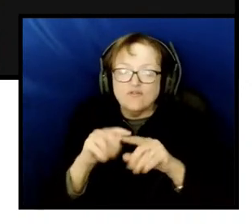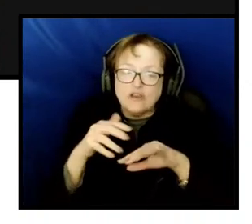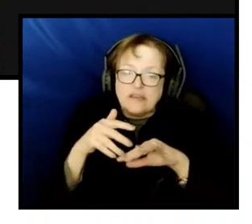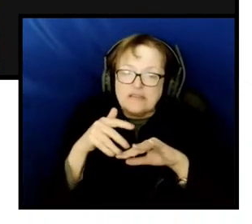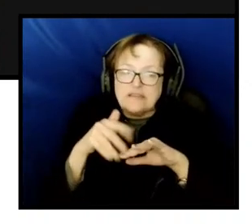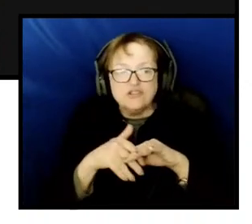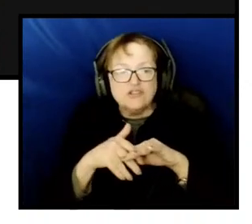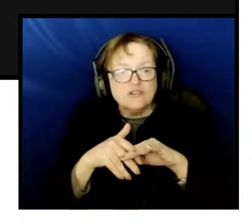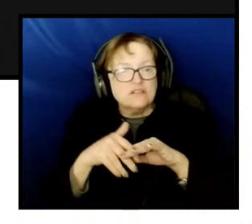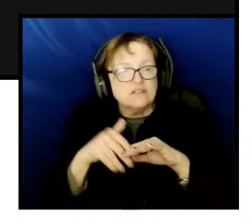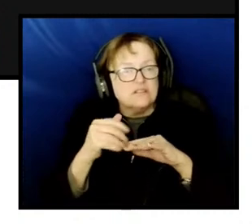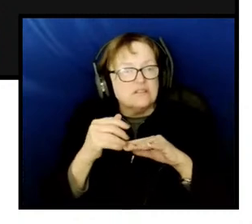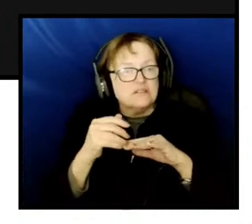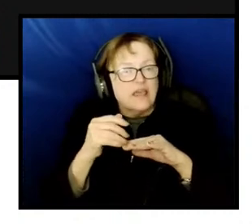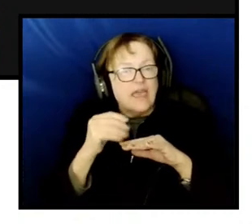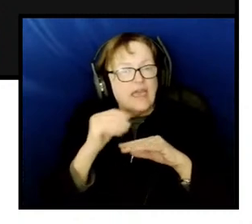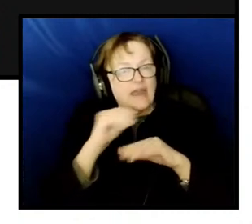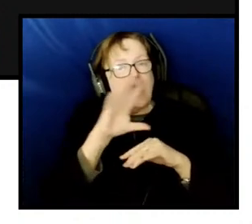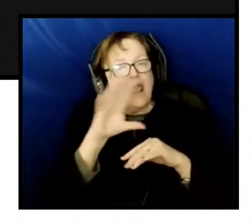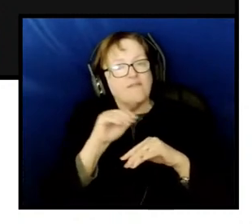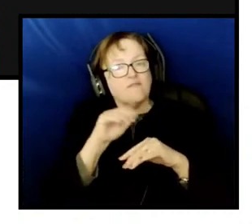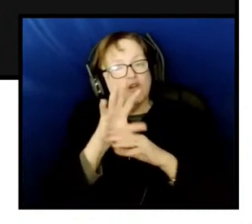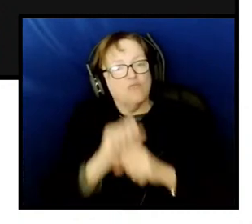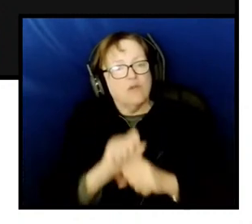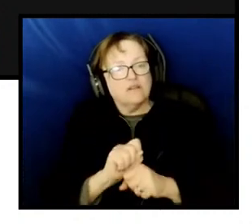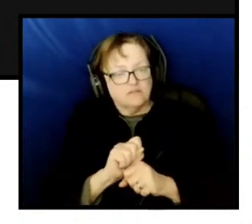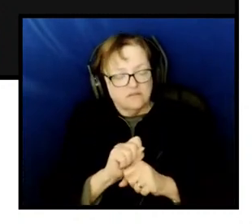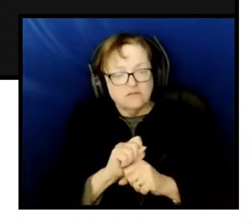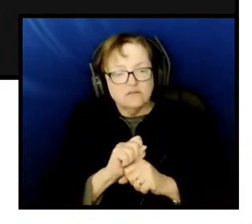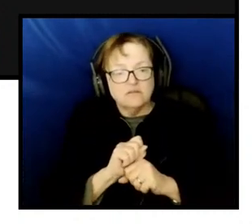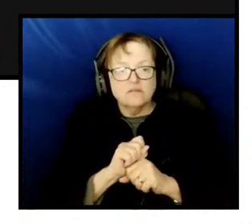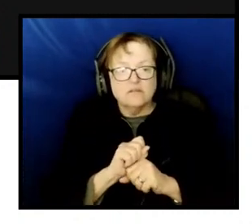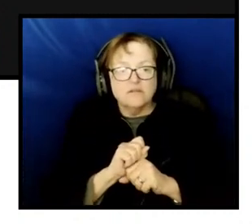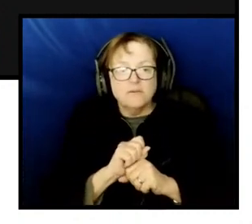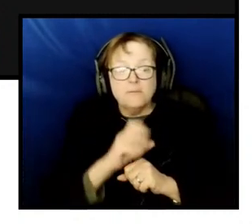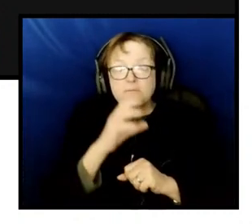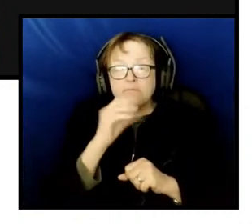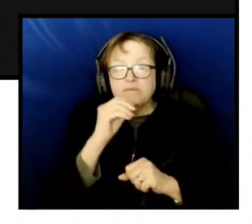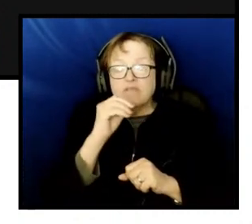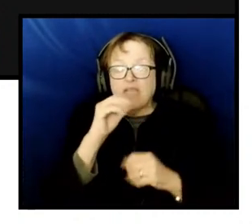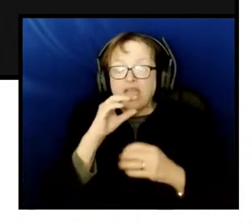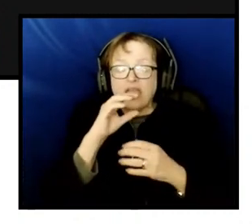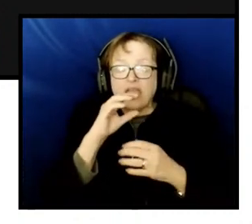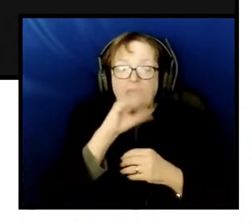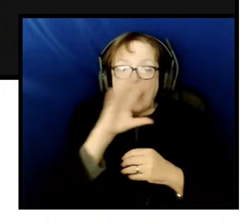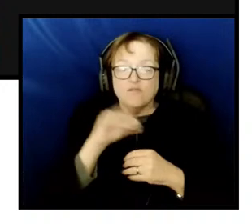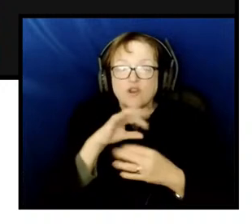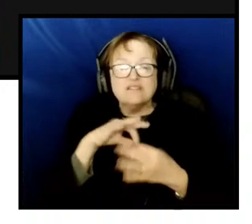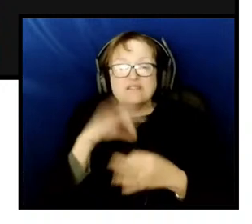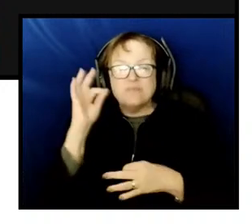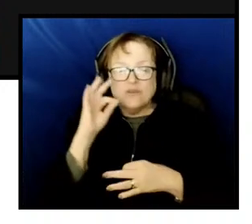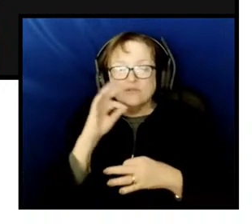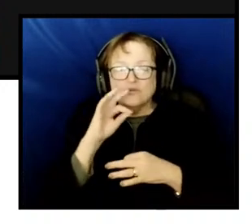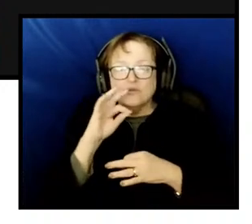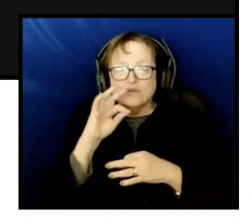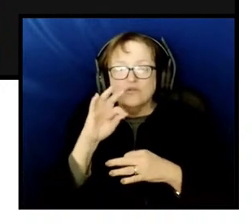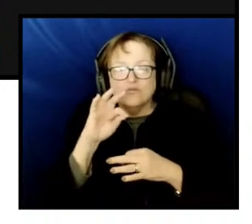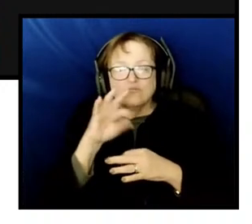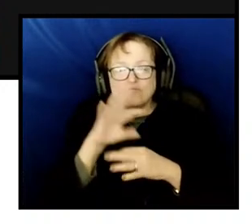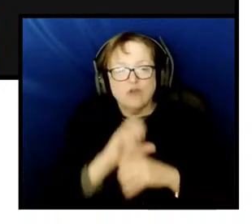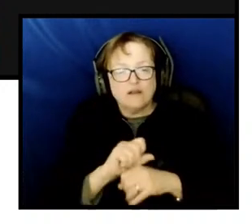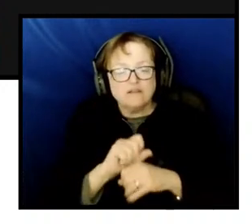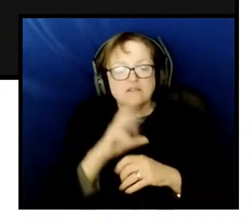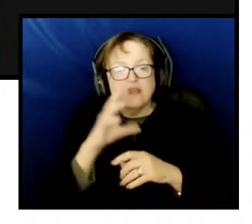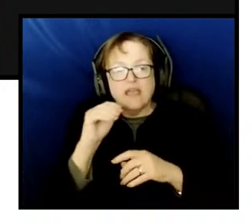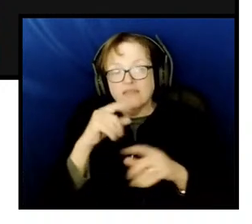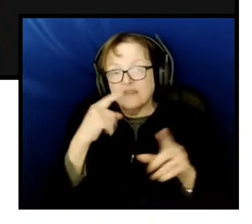and African practices, African spiritual practices. This flyer was for our